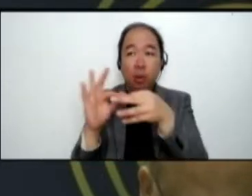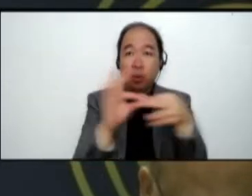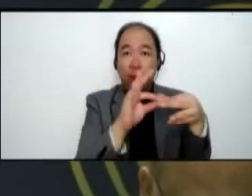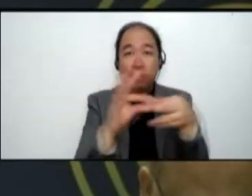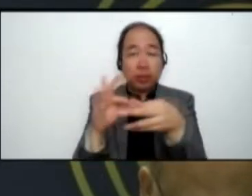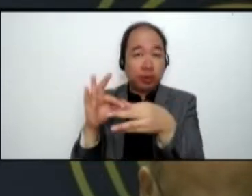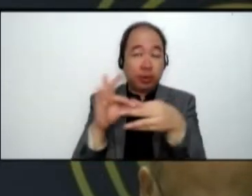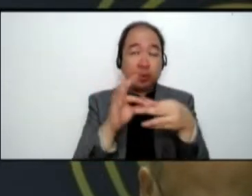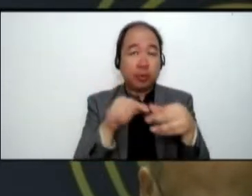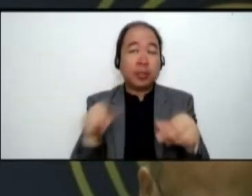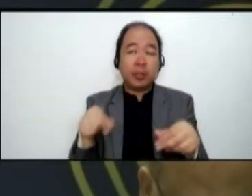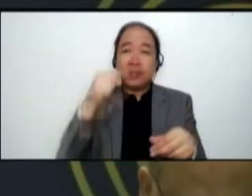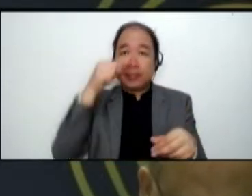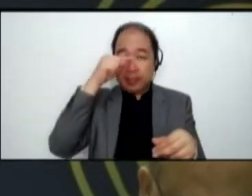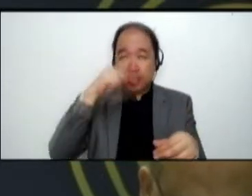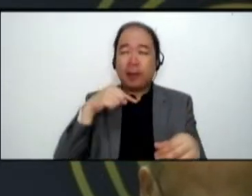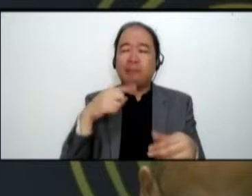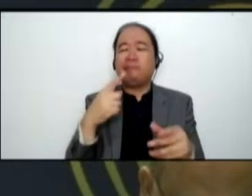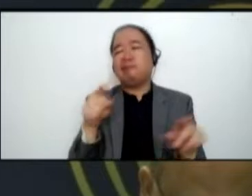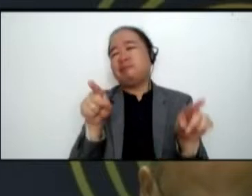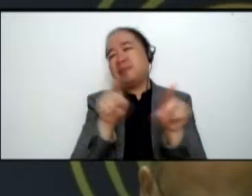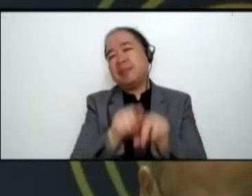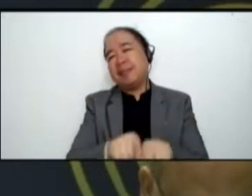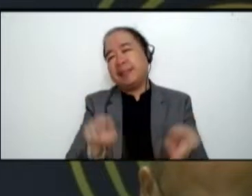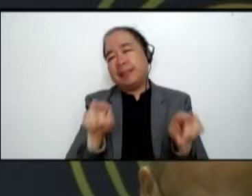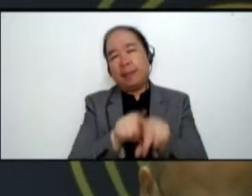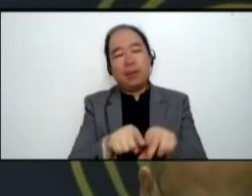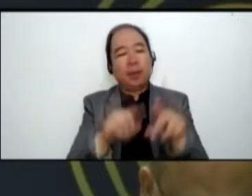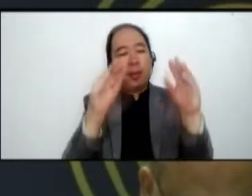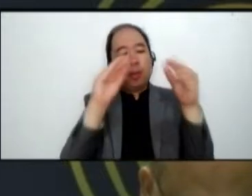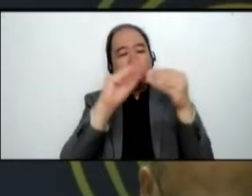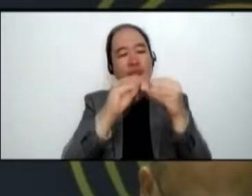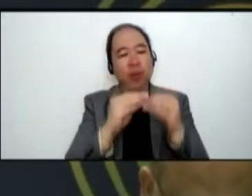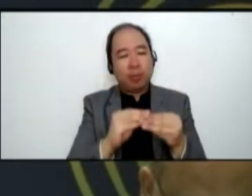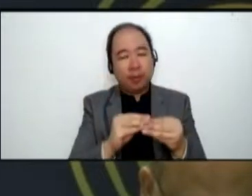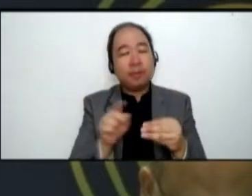same issue going on in other countries as well.